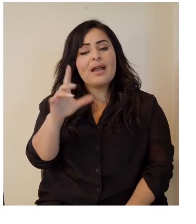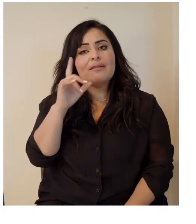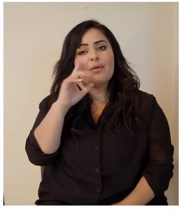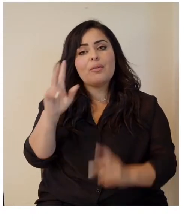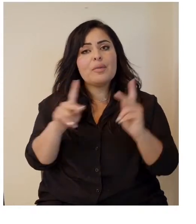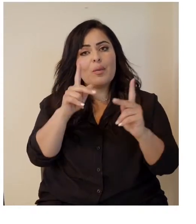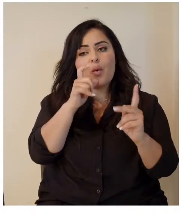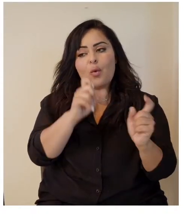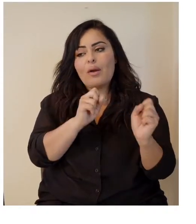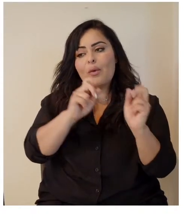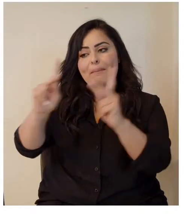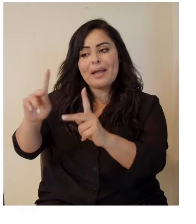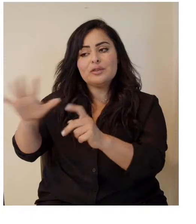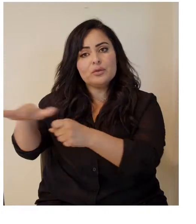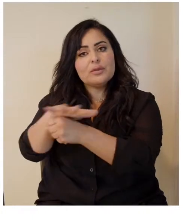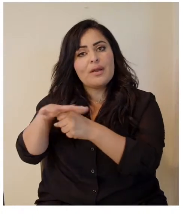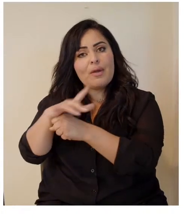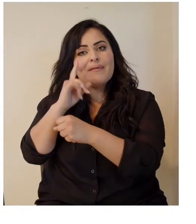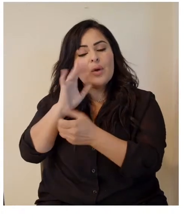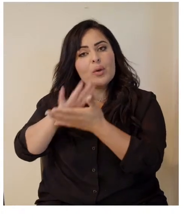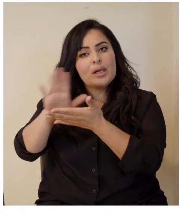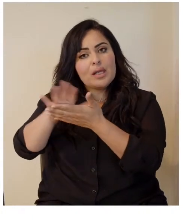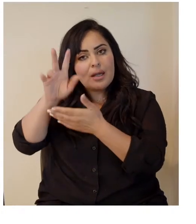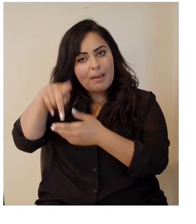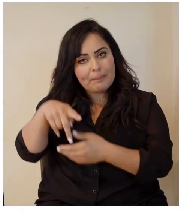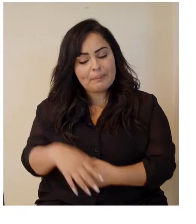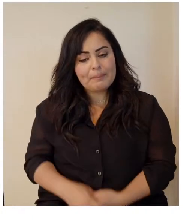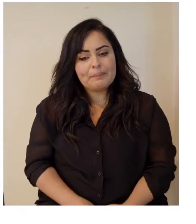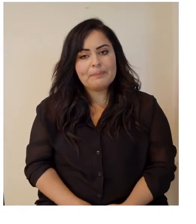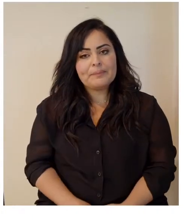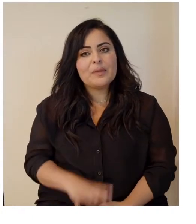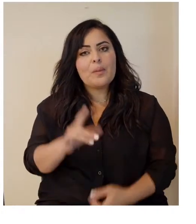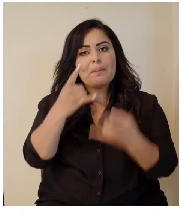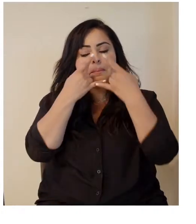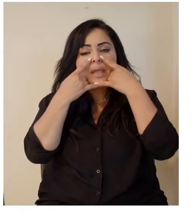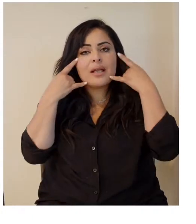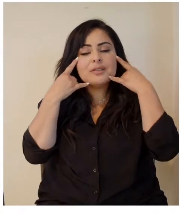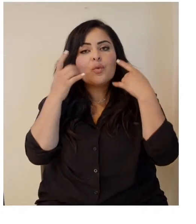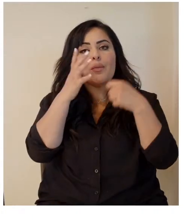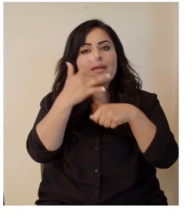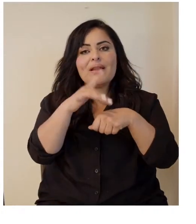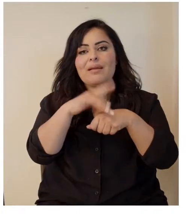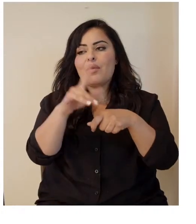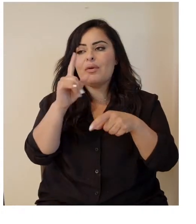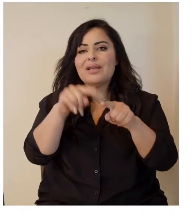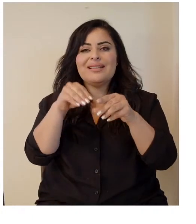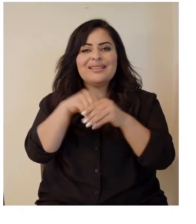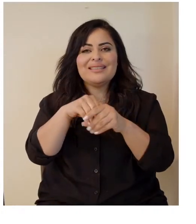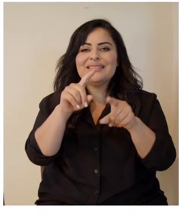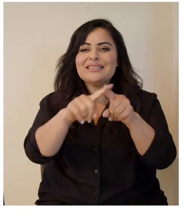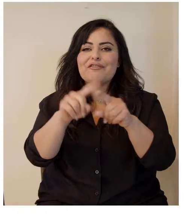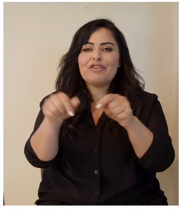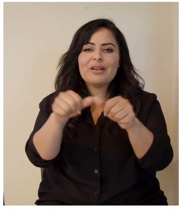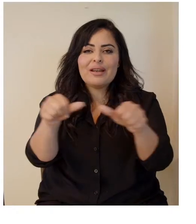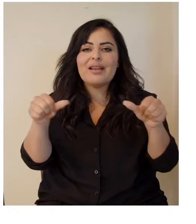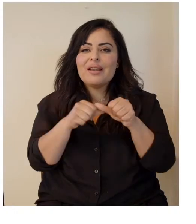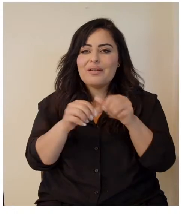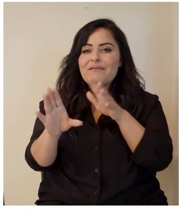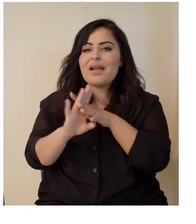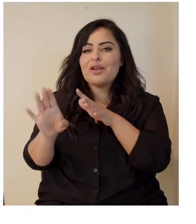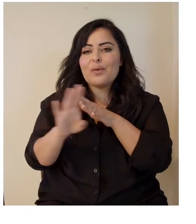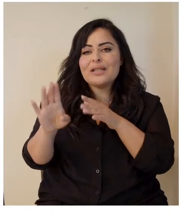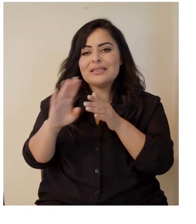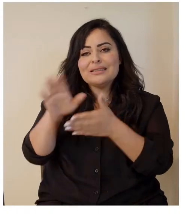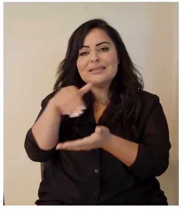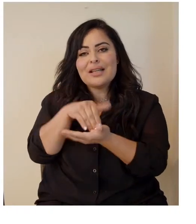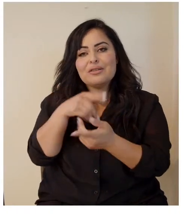zone areas as the cleanup of the fire damage begins. Those masks will be made available at multiple sites, including the county evacuation centers